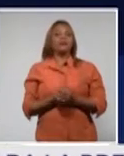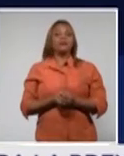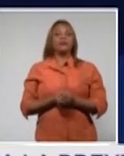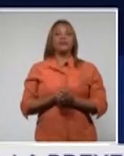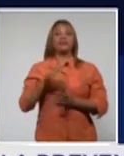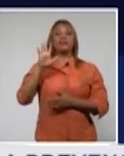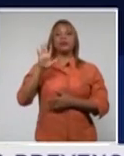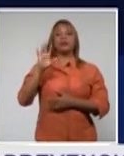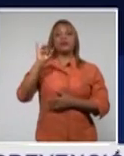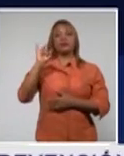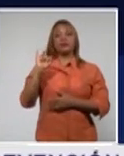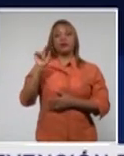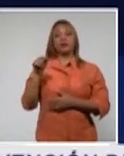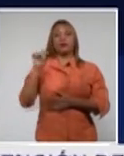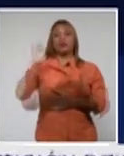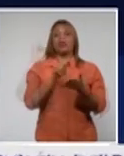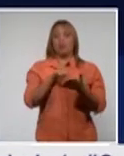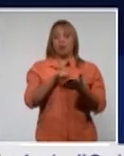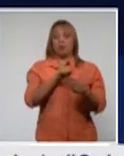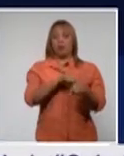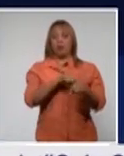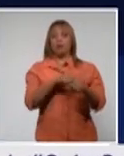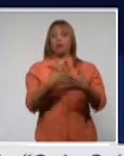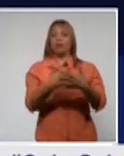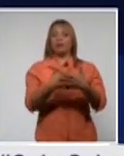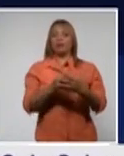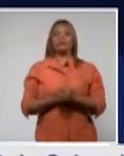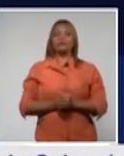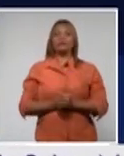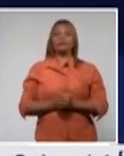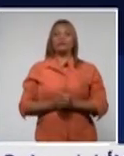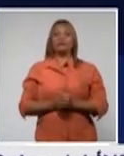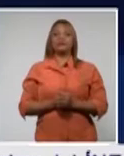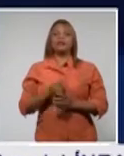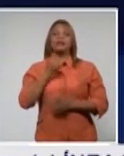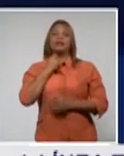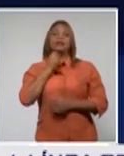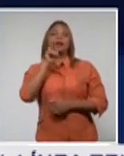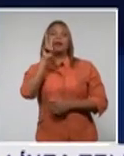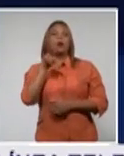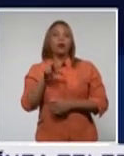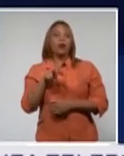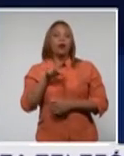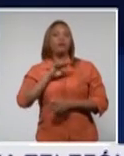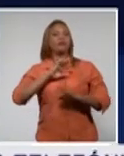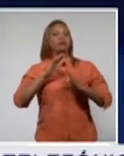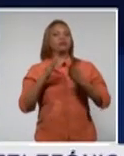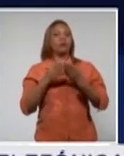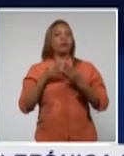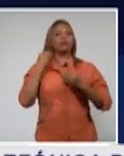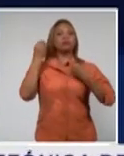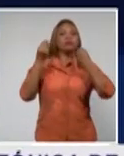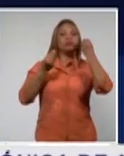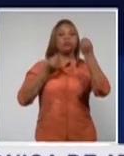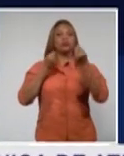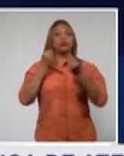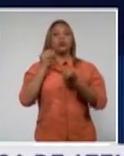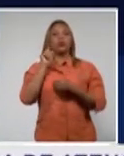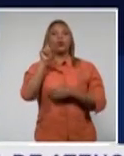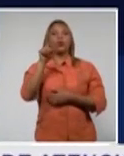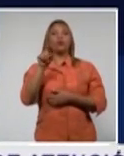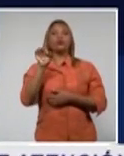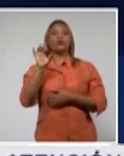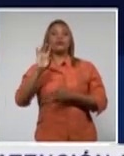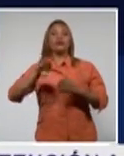57.7% of all positive cases on the island. When we look at this figure over